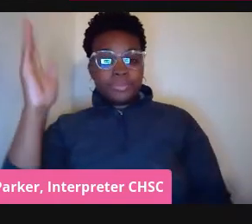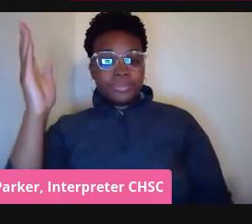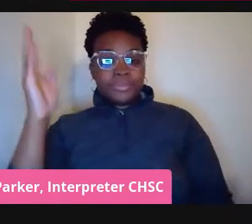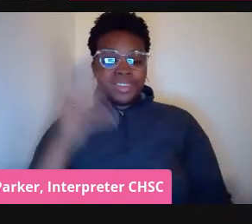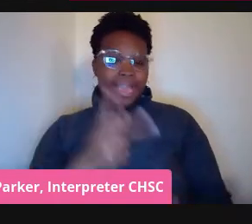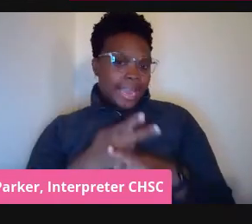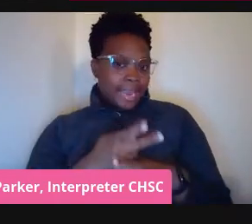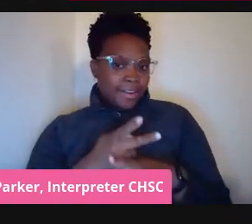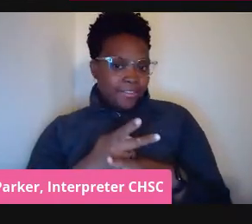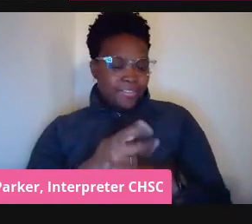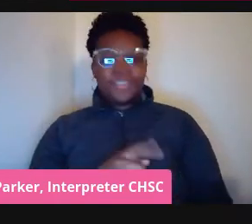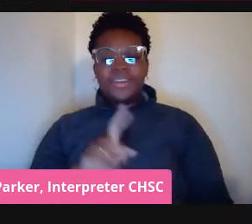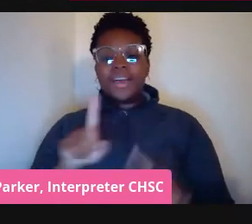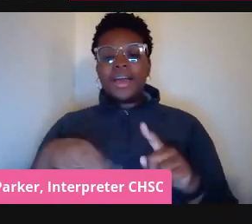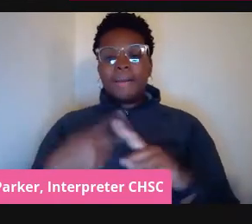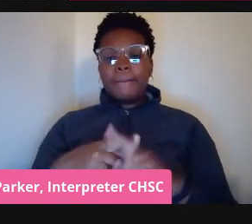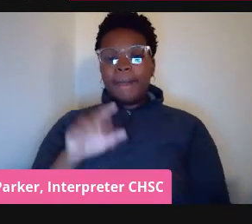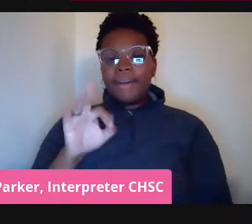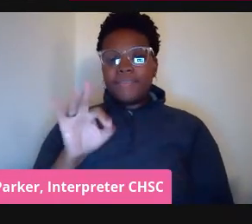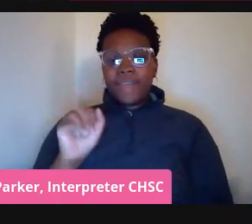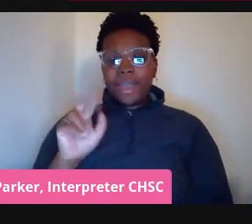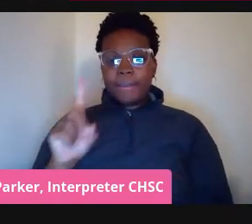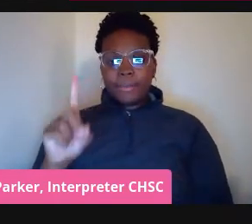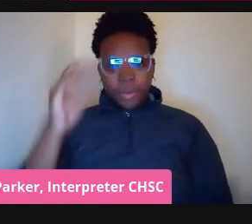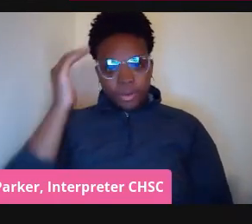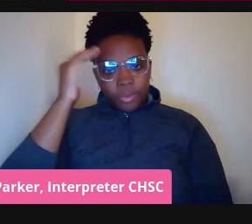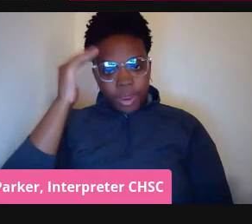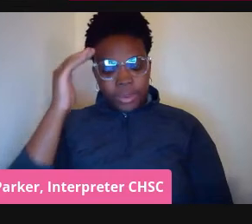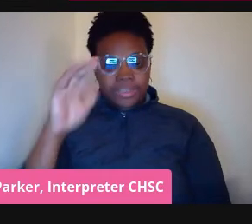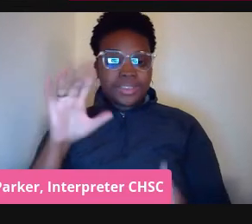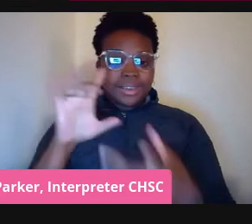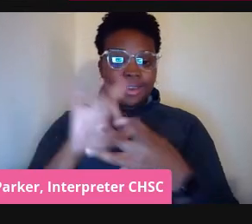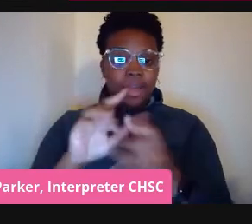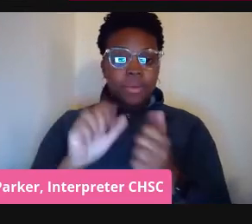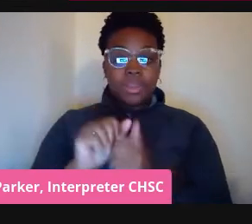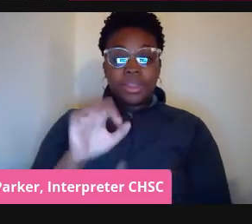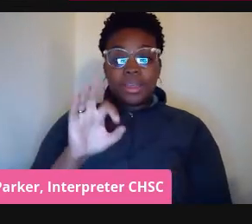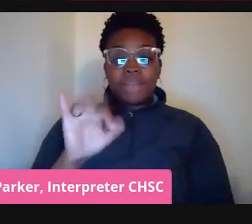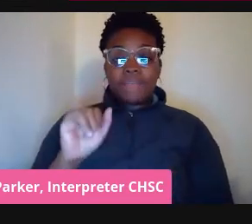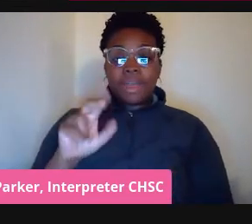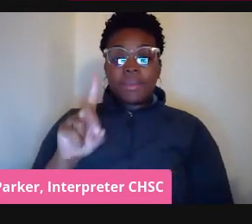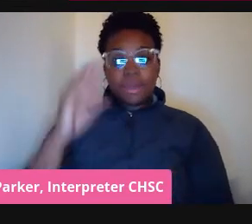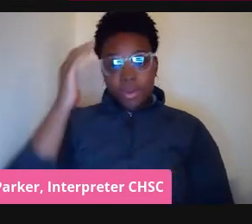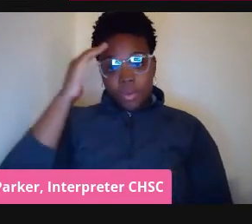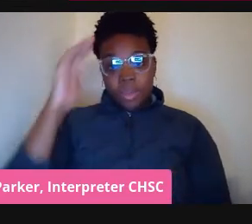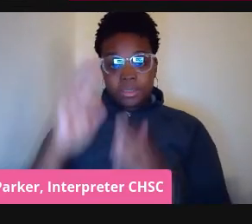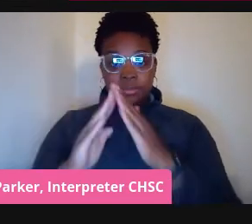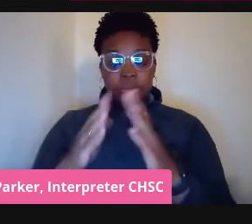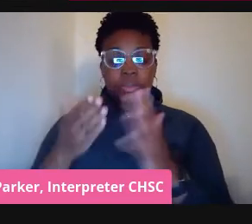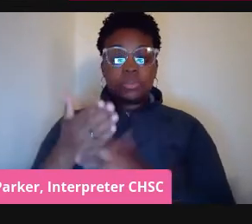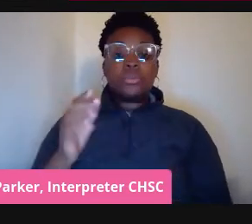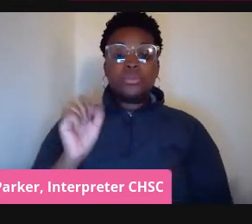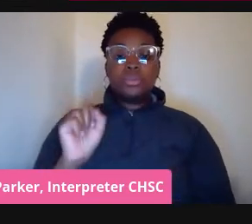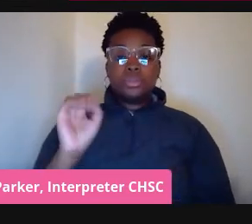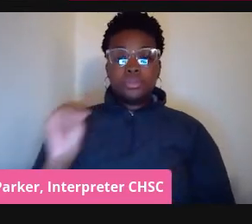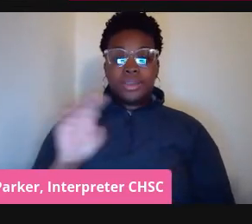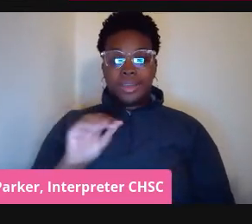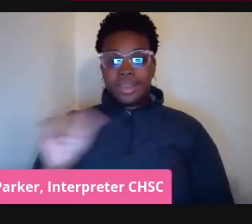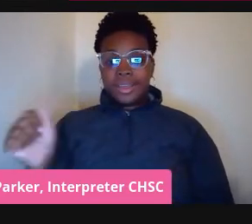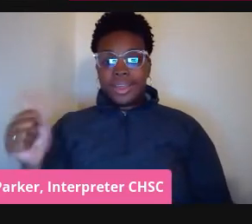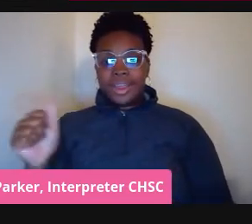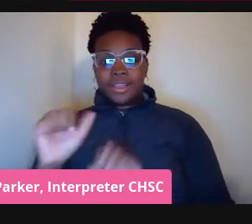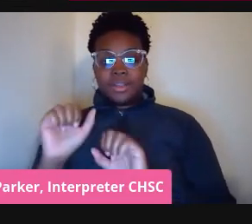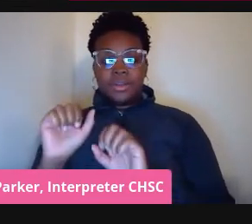about fibroid awareness and connect with the fibroid awareness community through social media and the other organizations